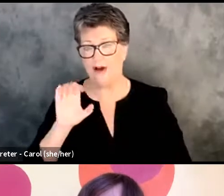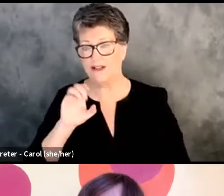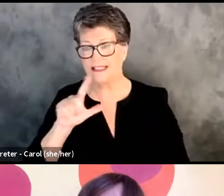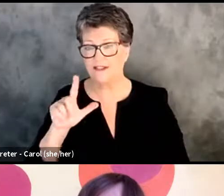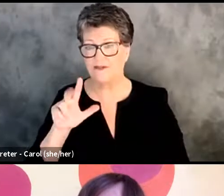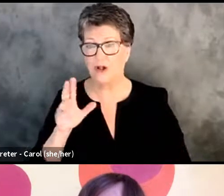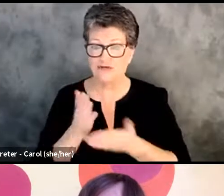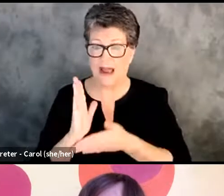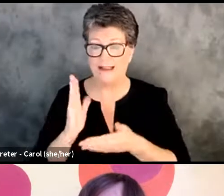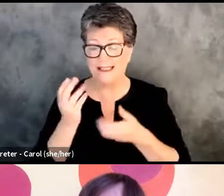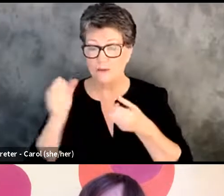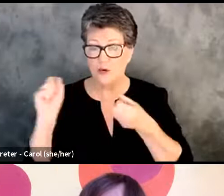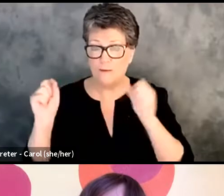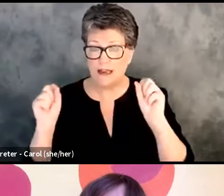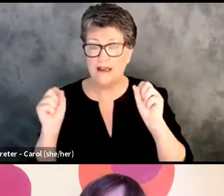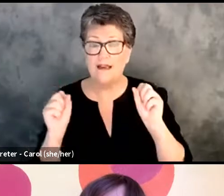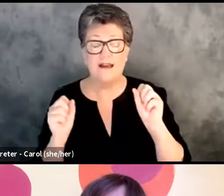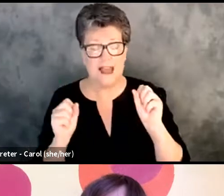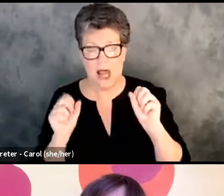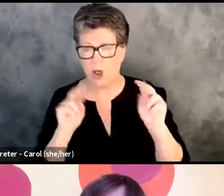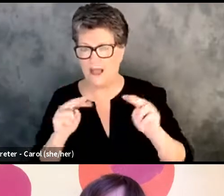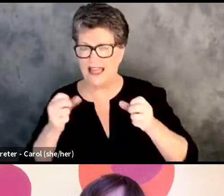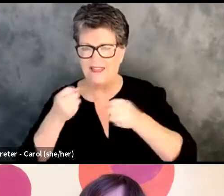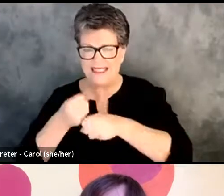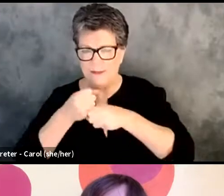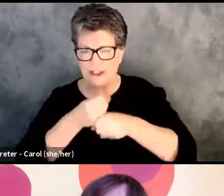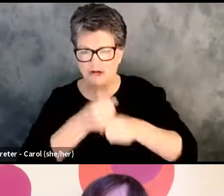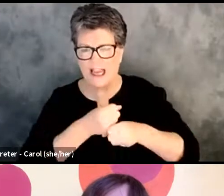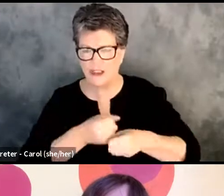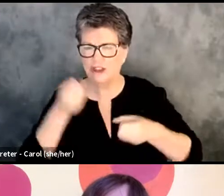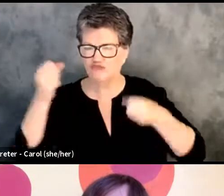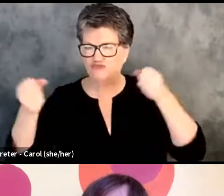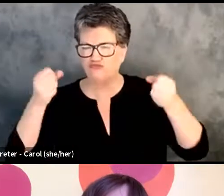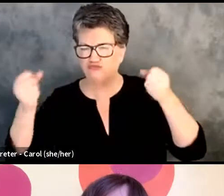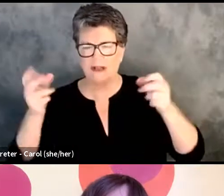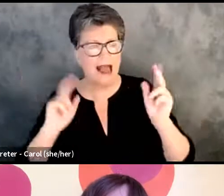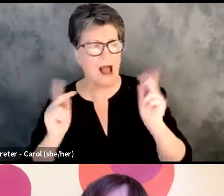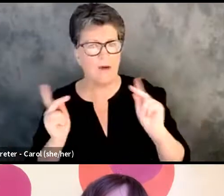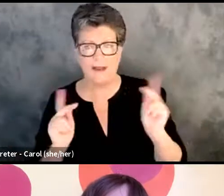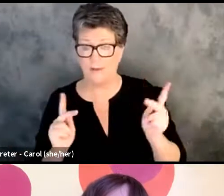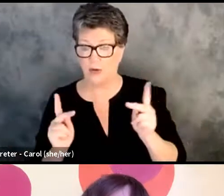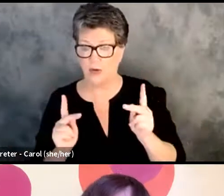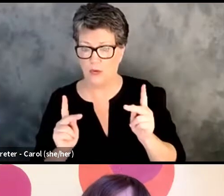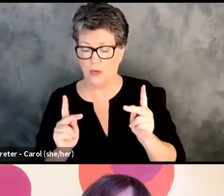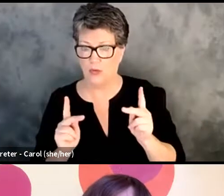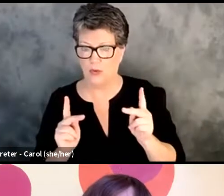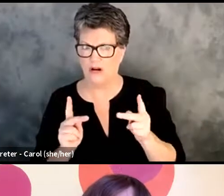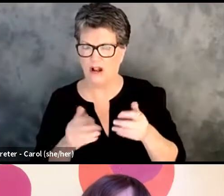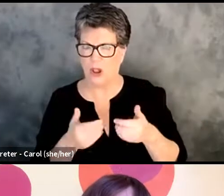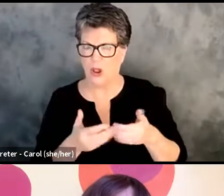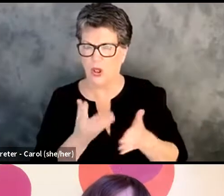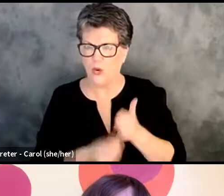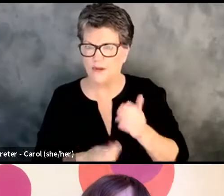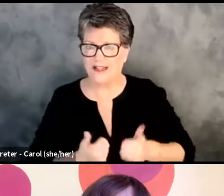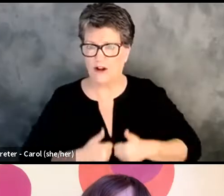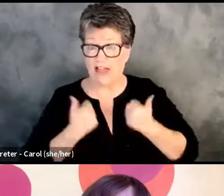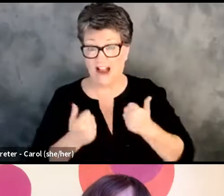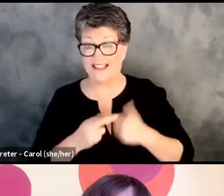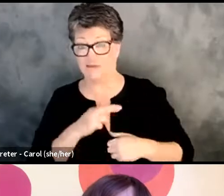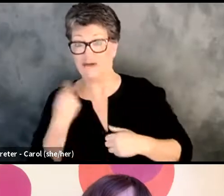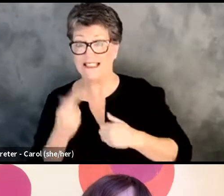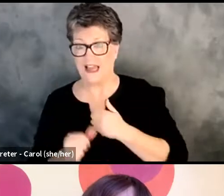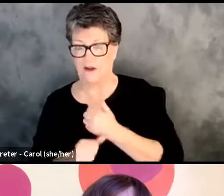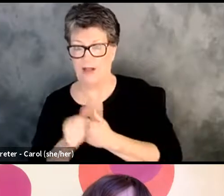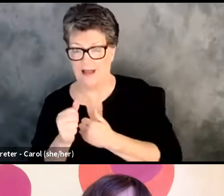movement and looking at the demonstrations and how people were losing their lives and risking their lives